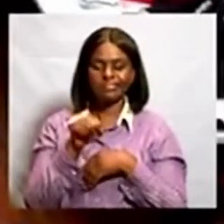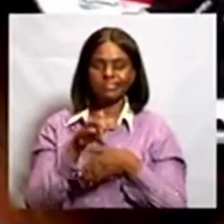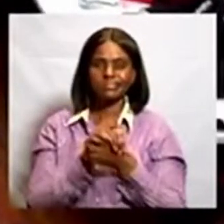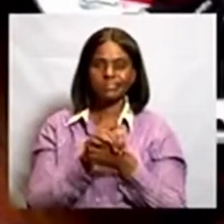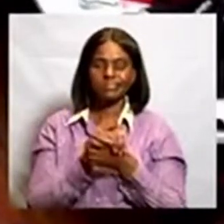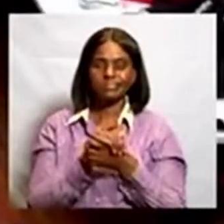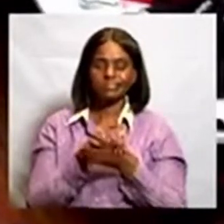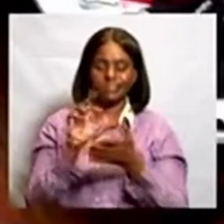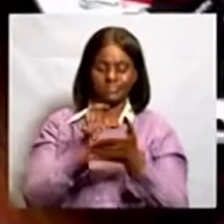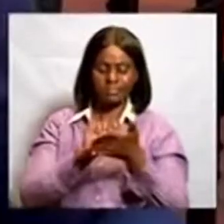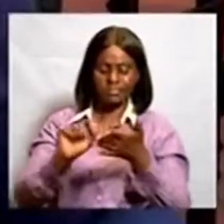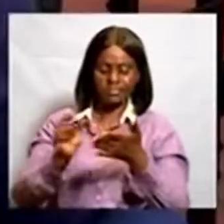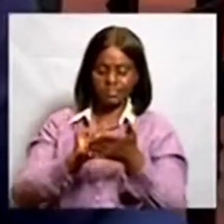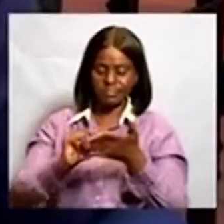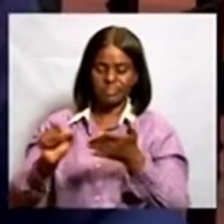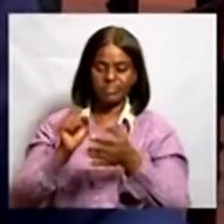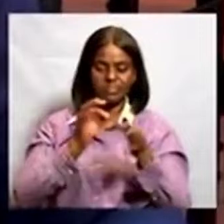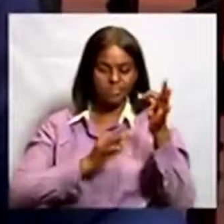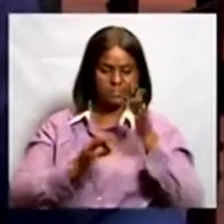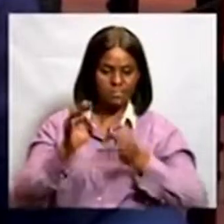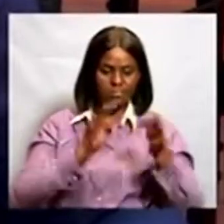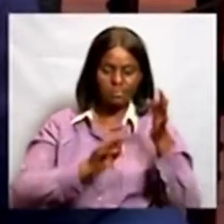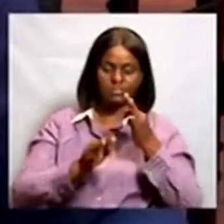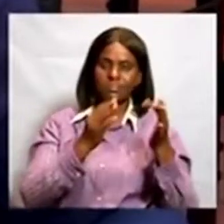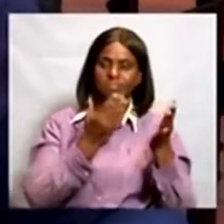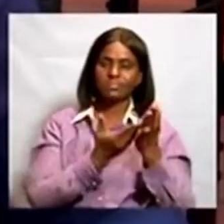It's written, it is stated here that